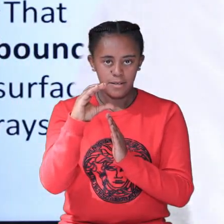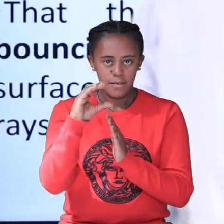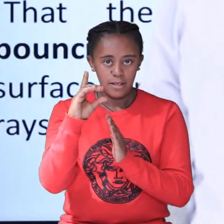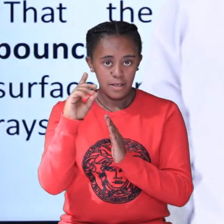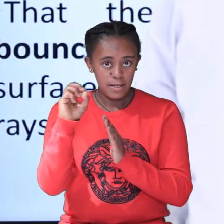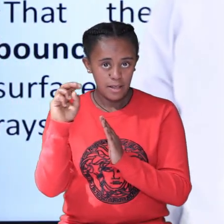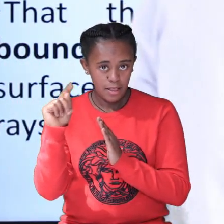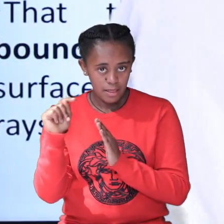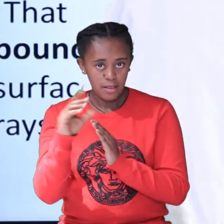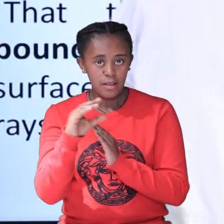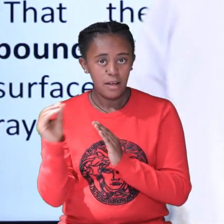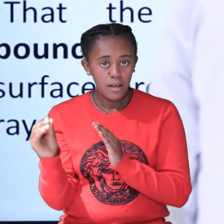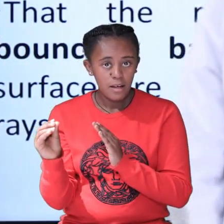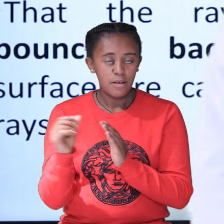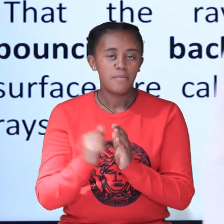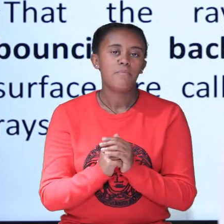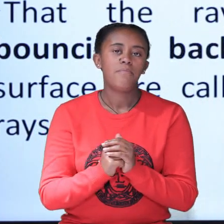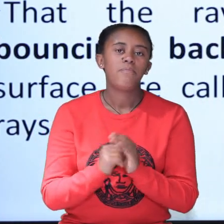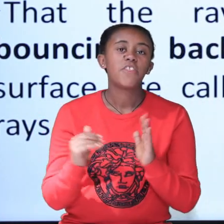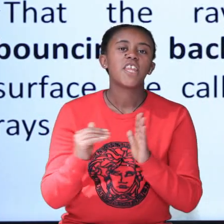These rays are